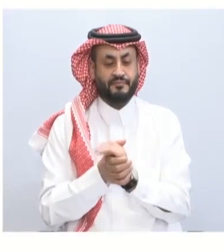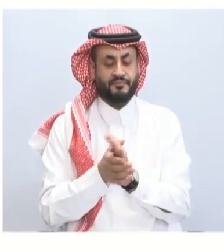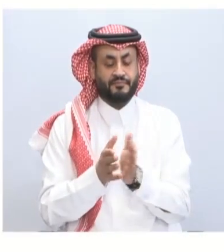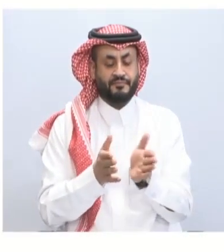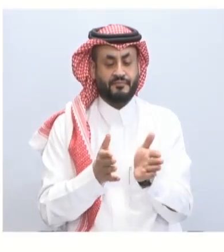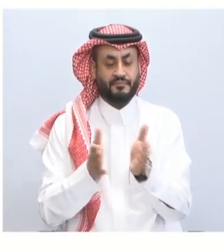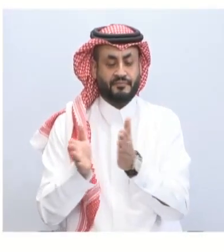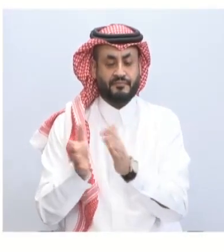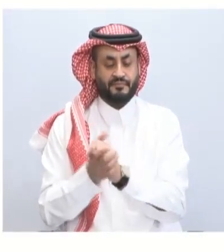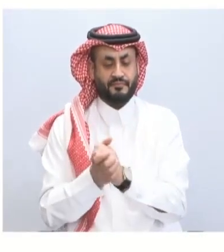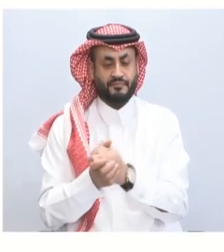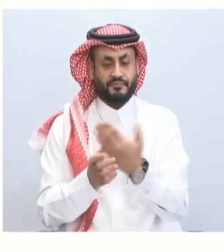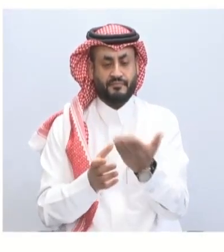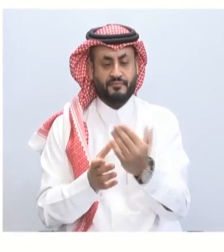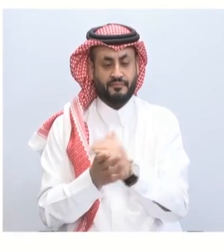Now we have here this part.